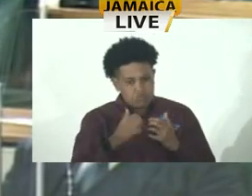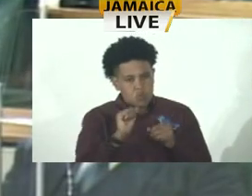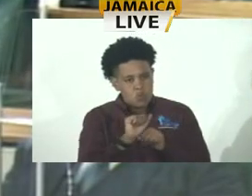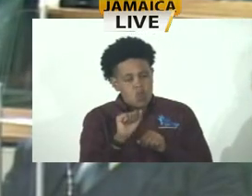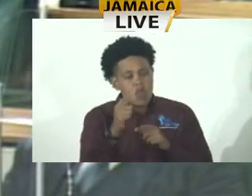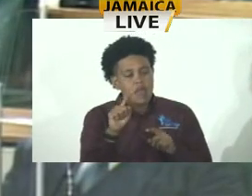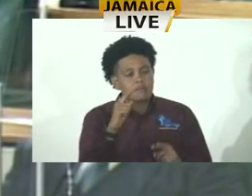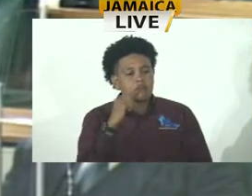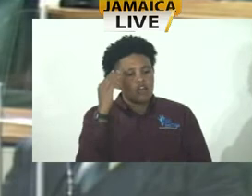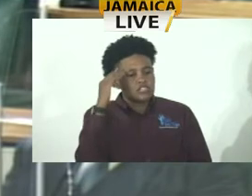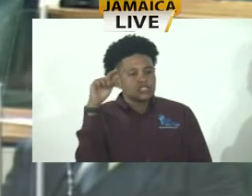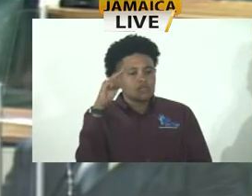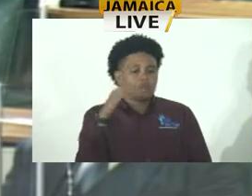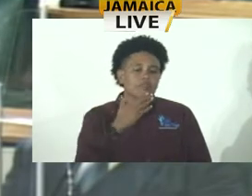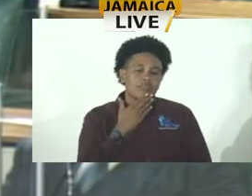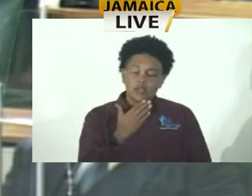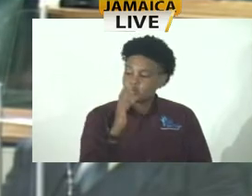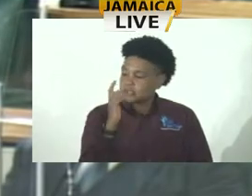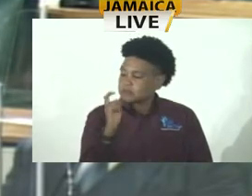madam speaker